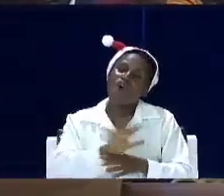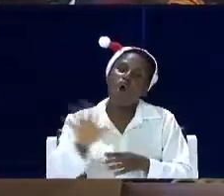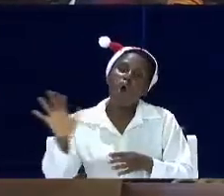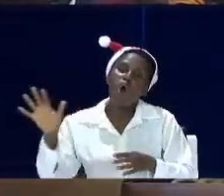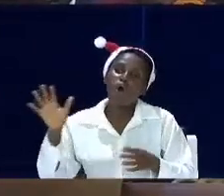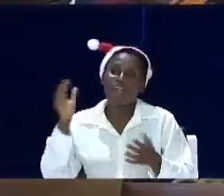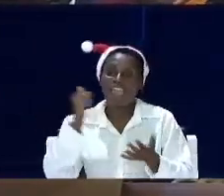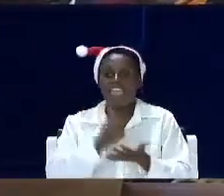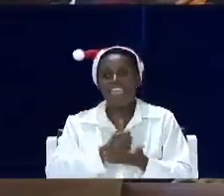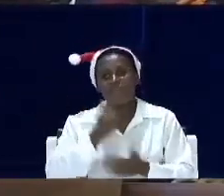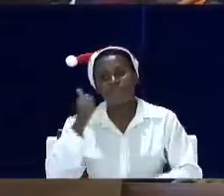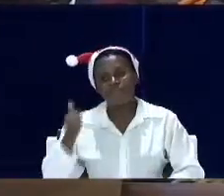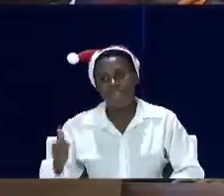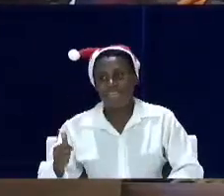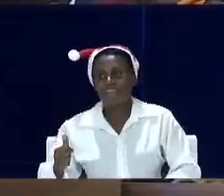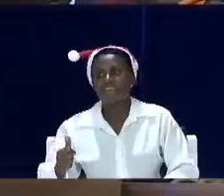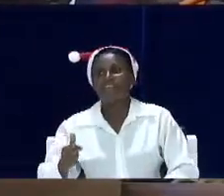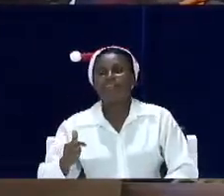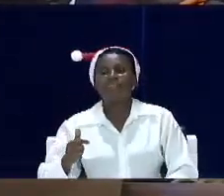Amen.